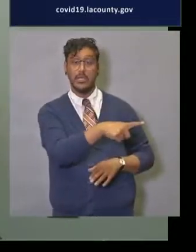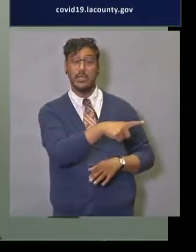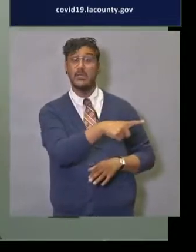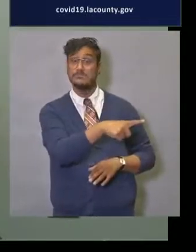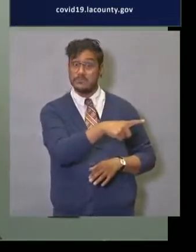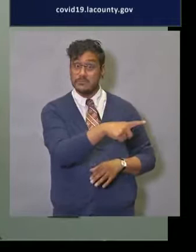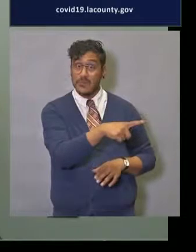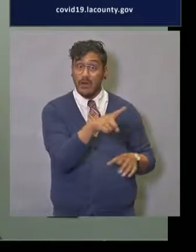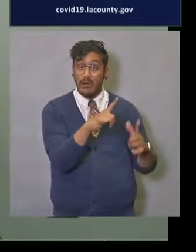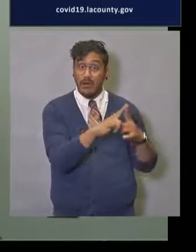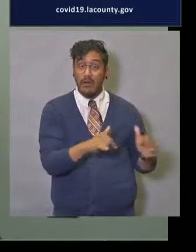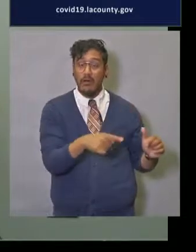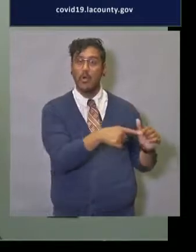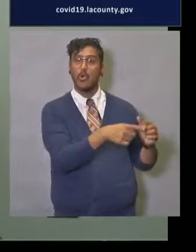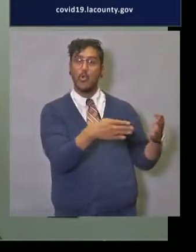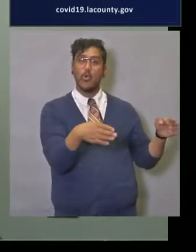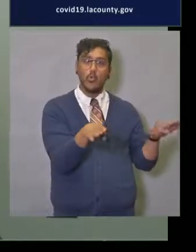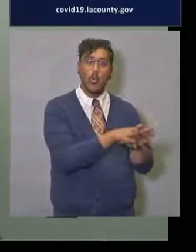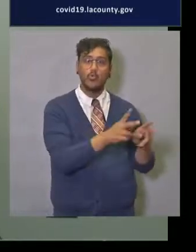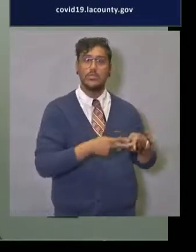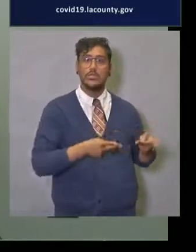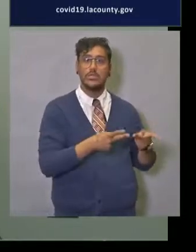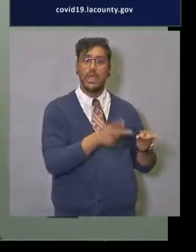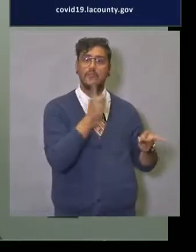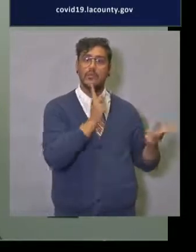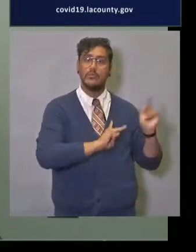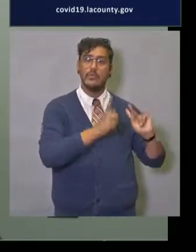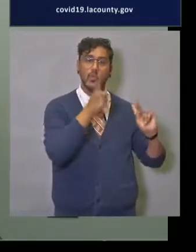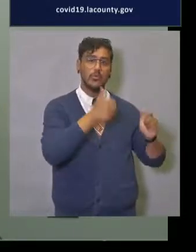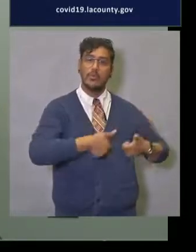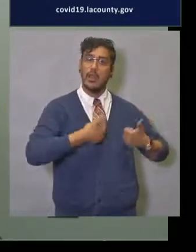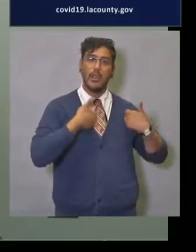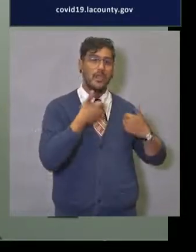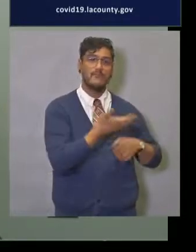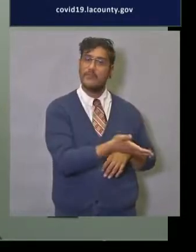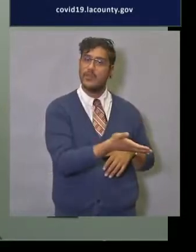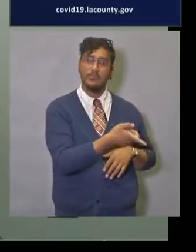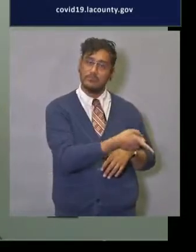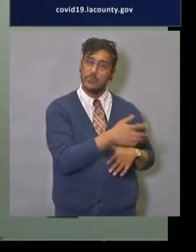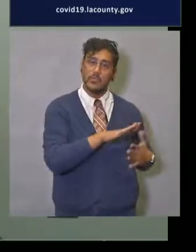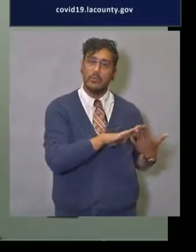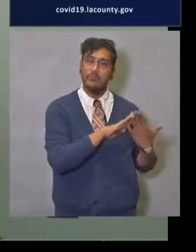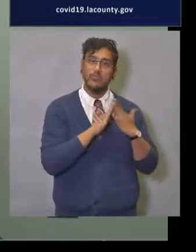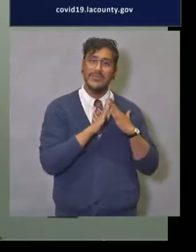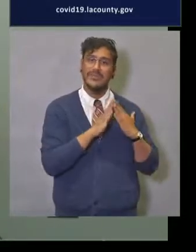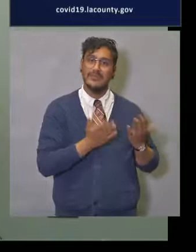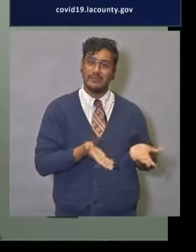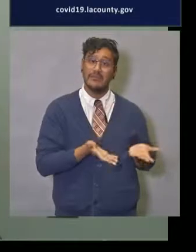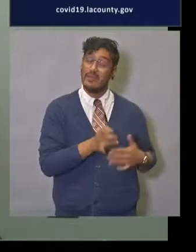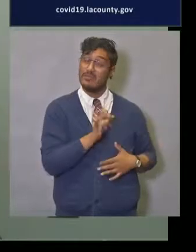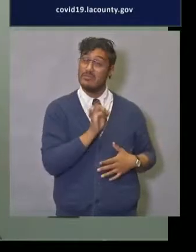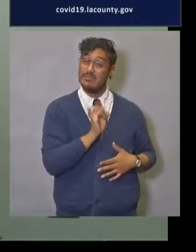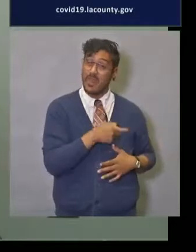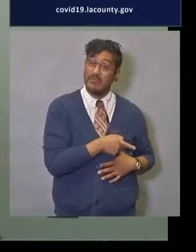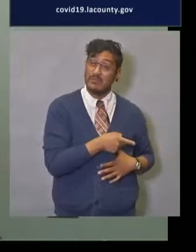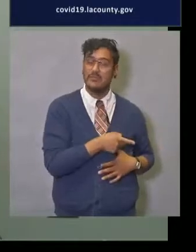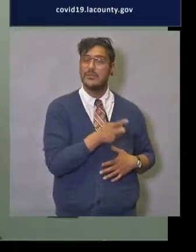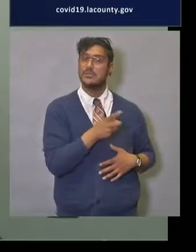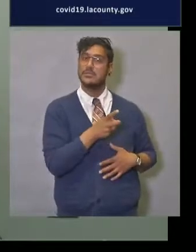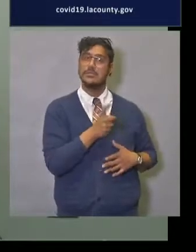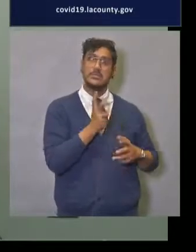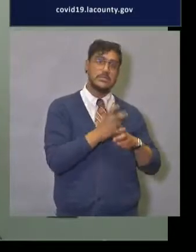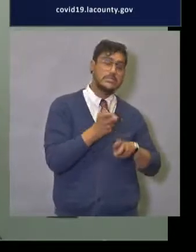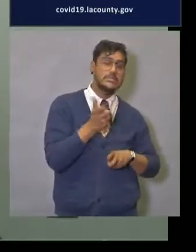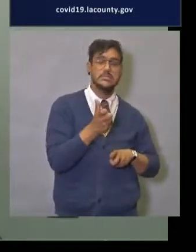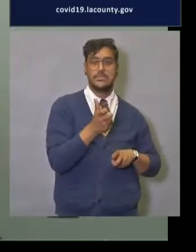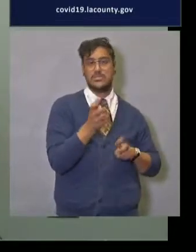those sites to feed people who don't live in those neighborhoods or those communities. I think that was the biggest issue and the biggest